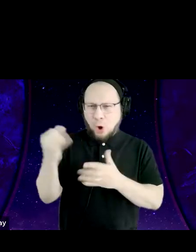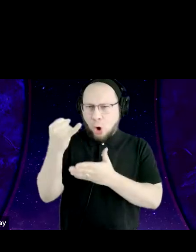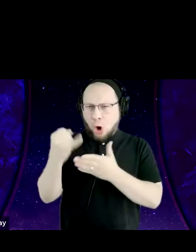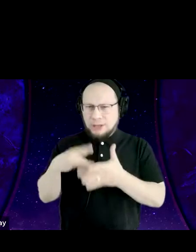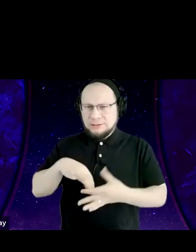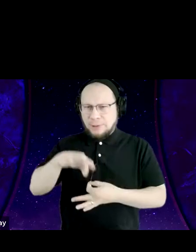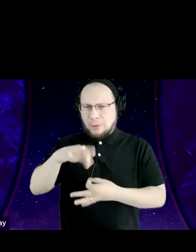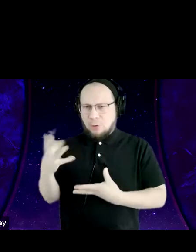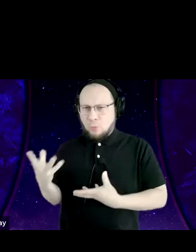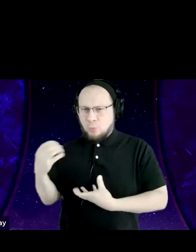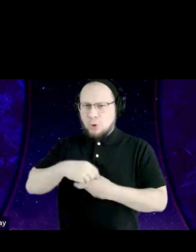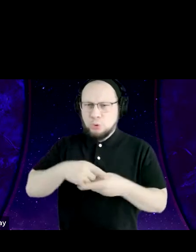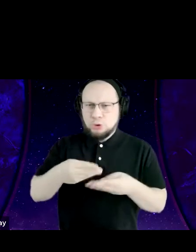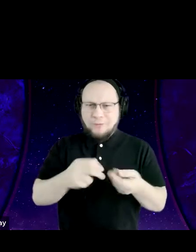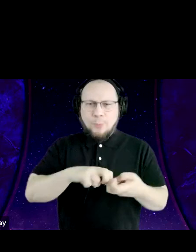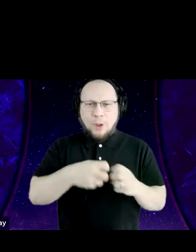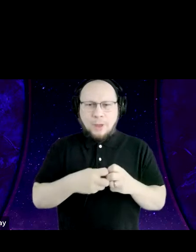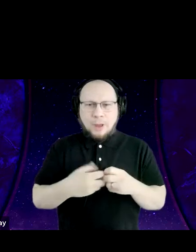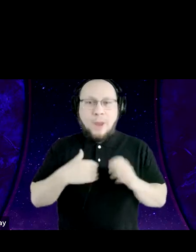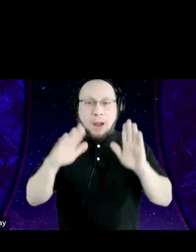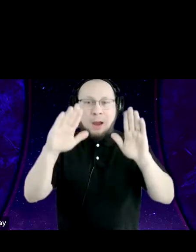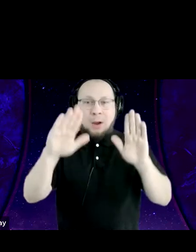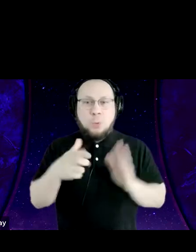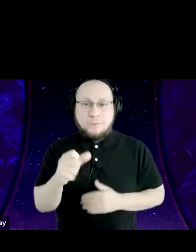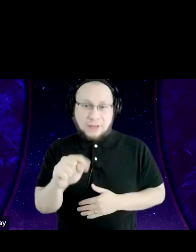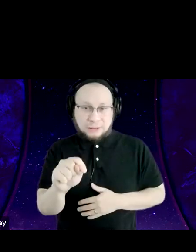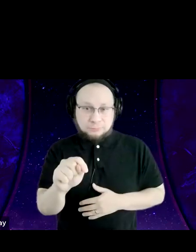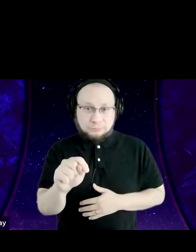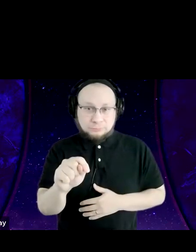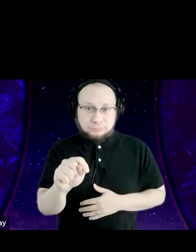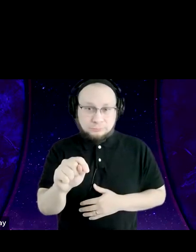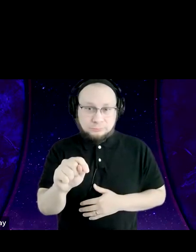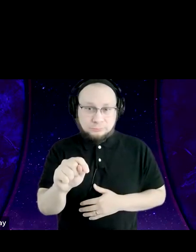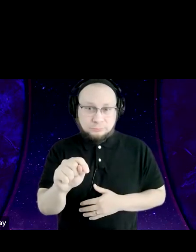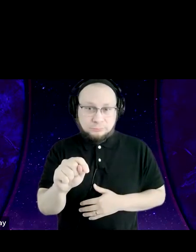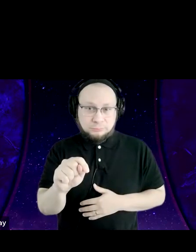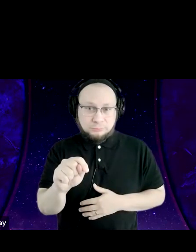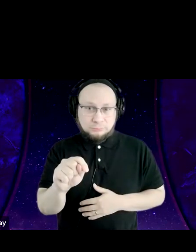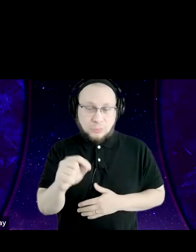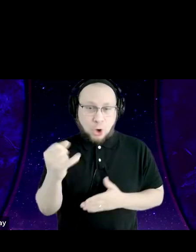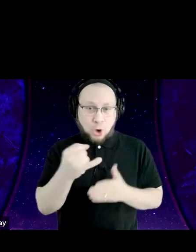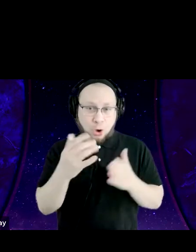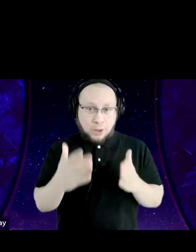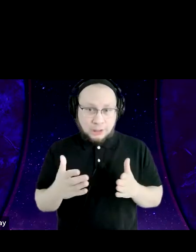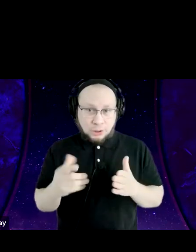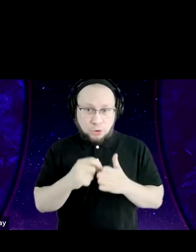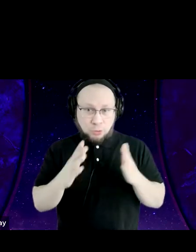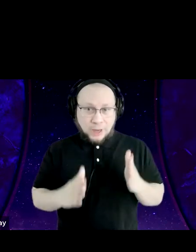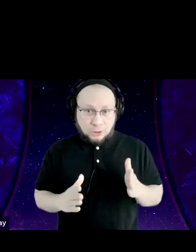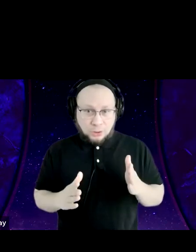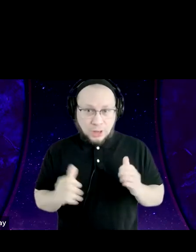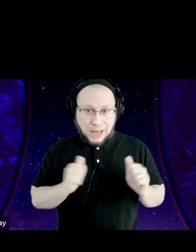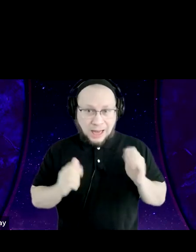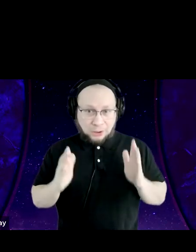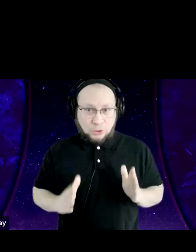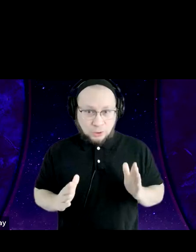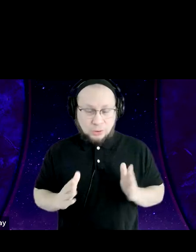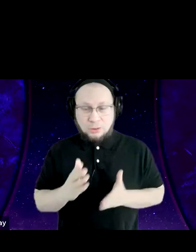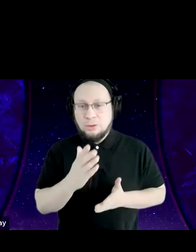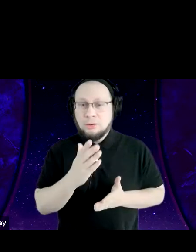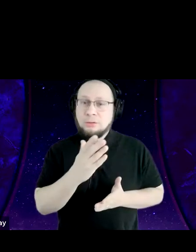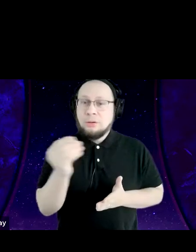that. My wonderful guest today is artist, writer, actor,